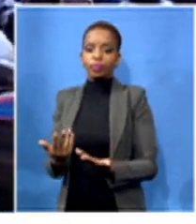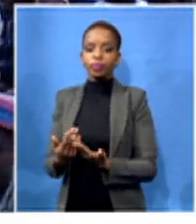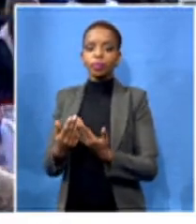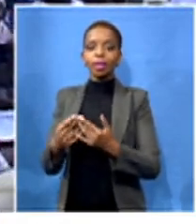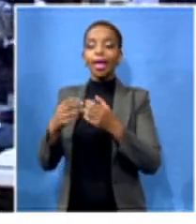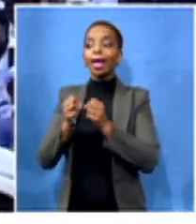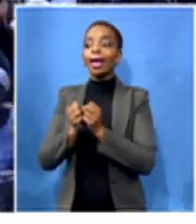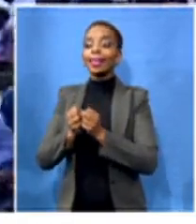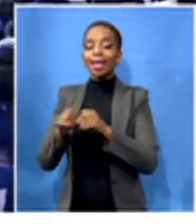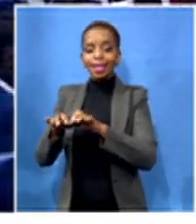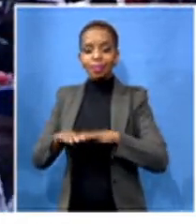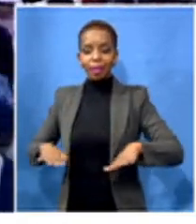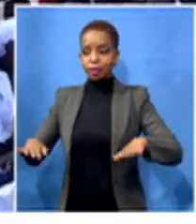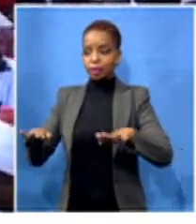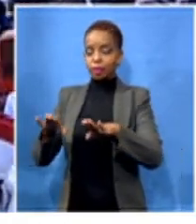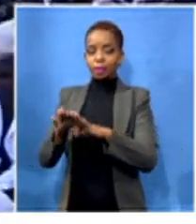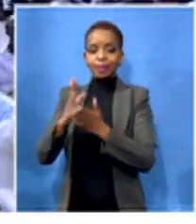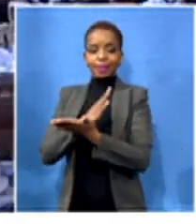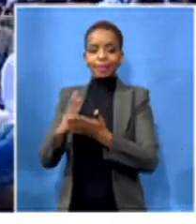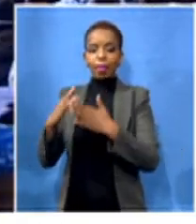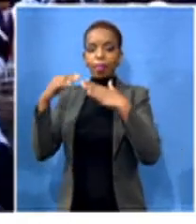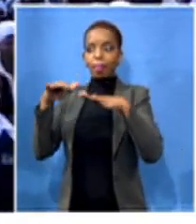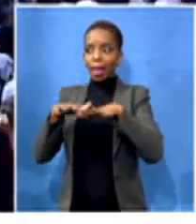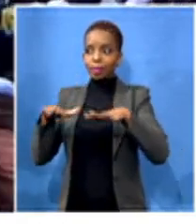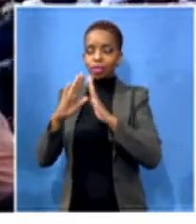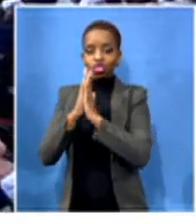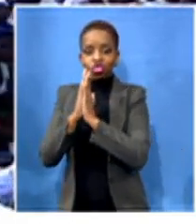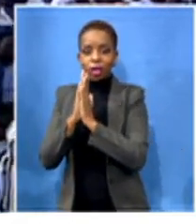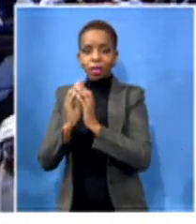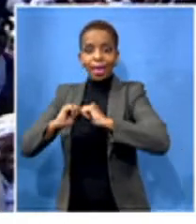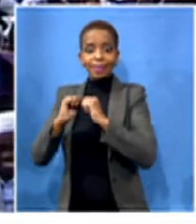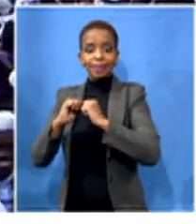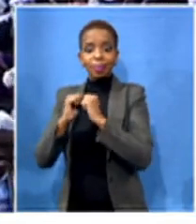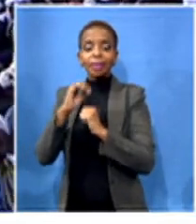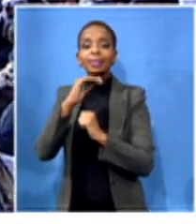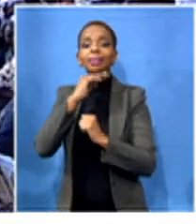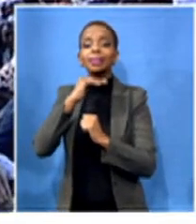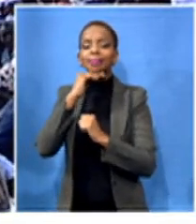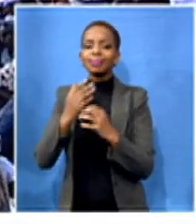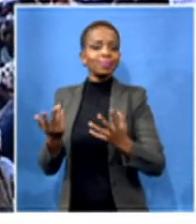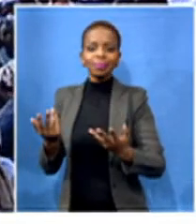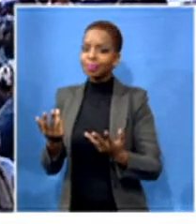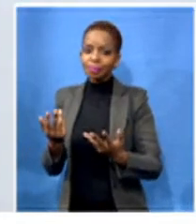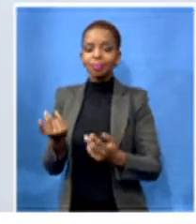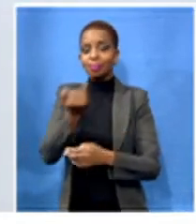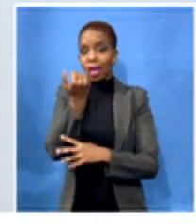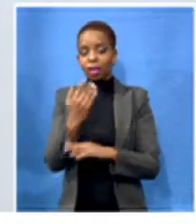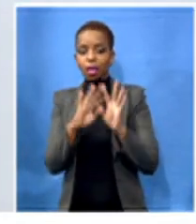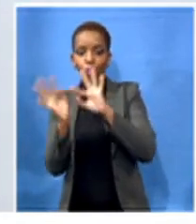space in some of these places of worship are not big at all. And by the time you've added the choir in